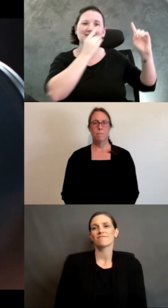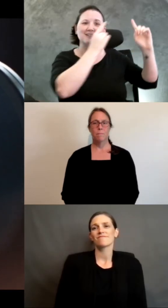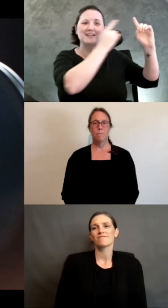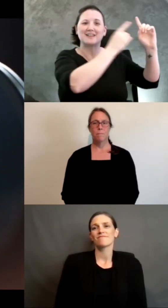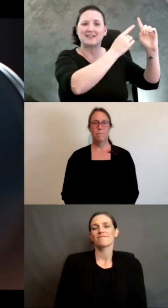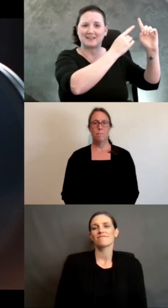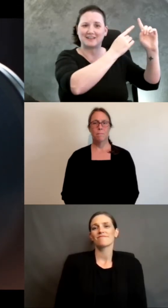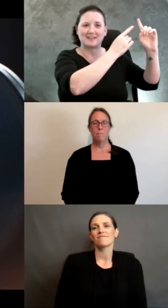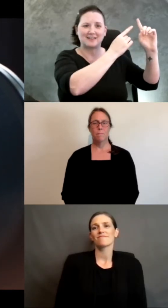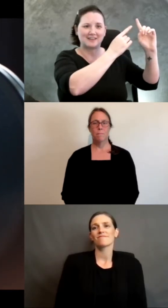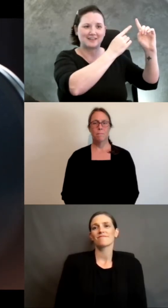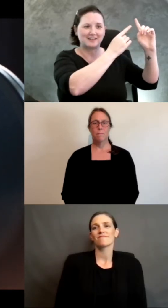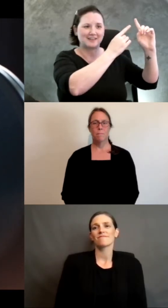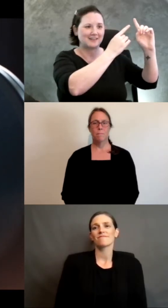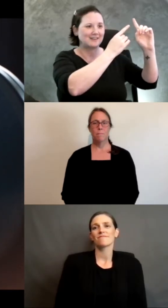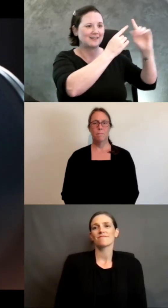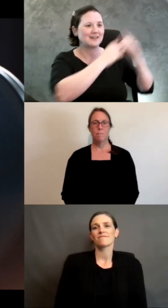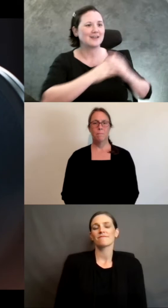destiny.